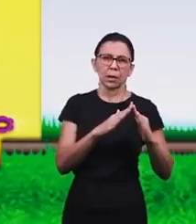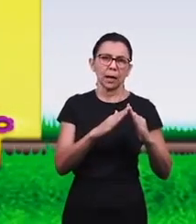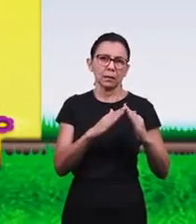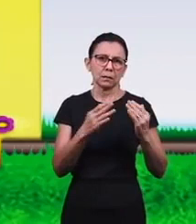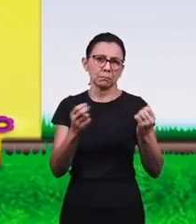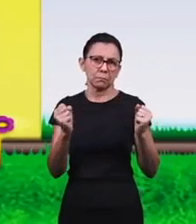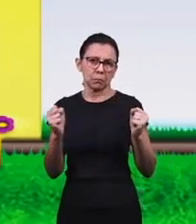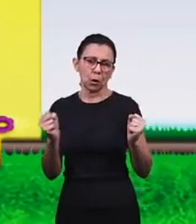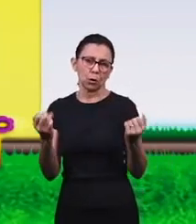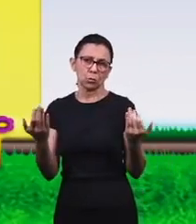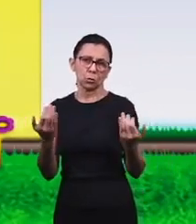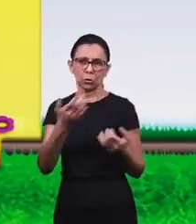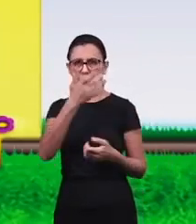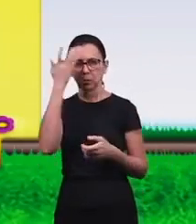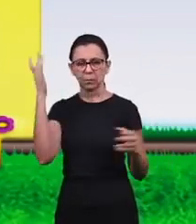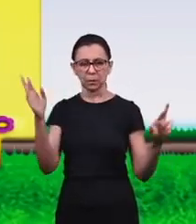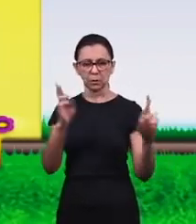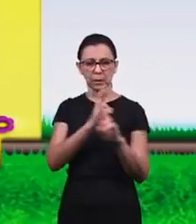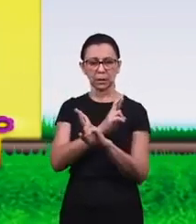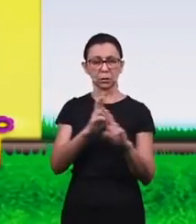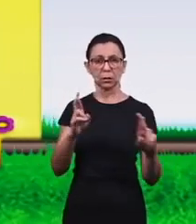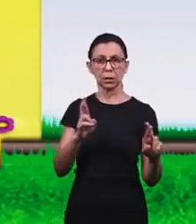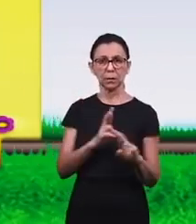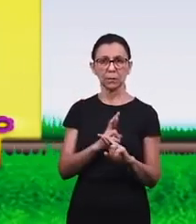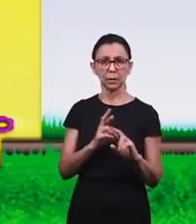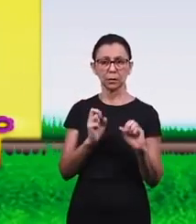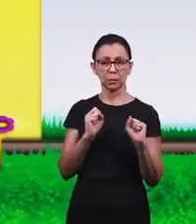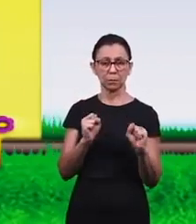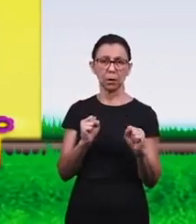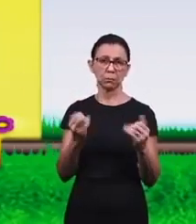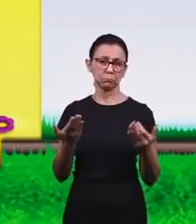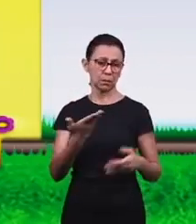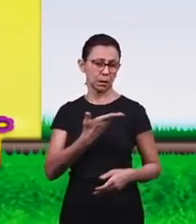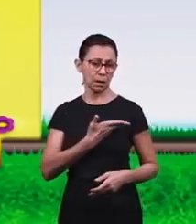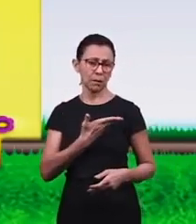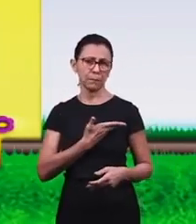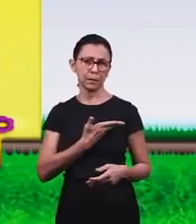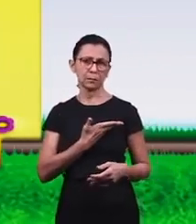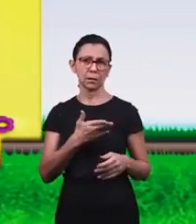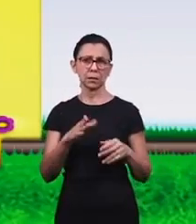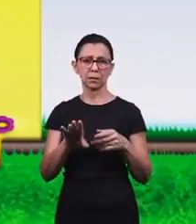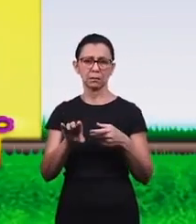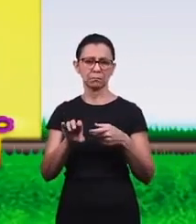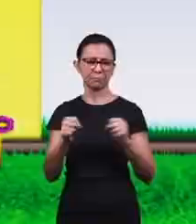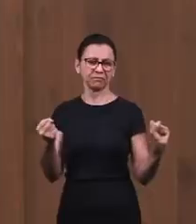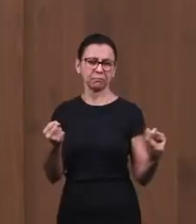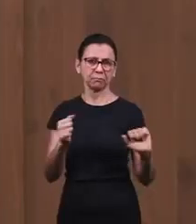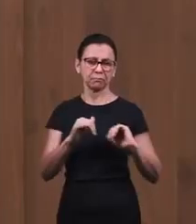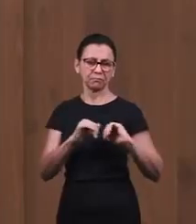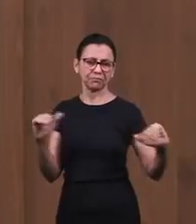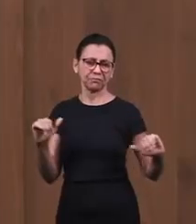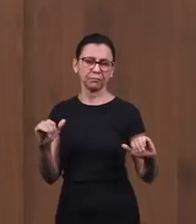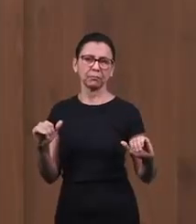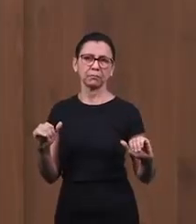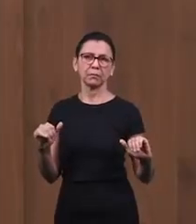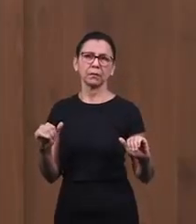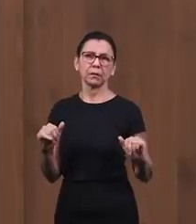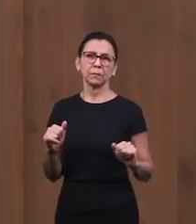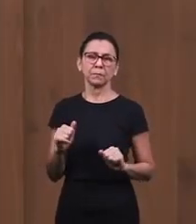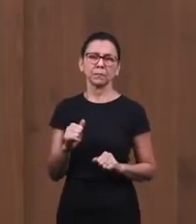destroyed is going to be restored. You can fix a house or fix a relationship. Sometimes friendships are